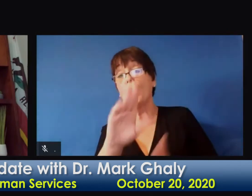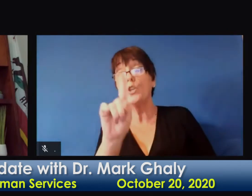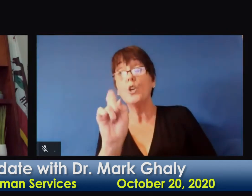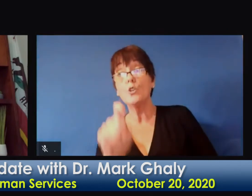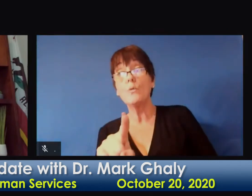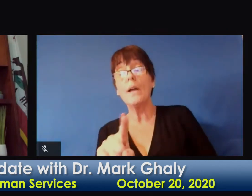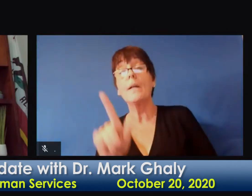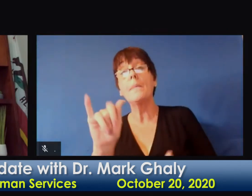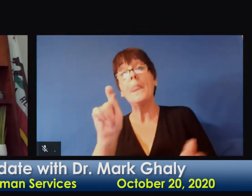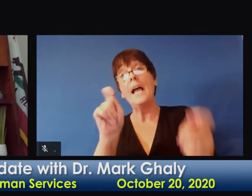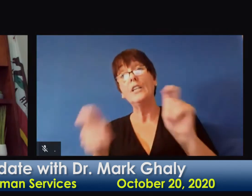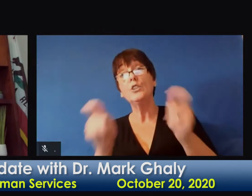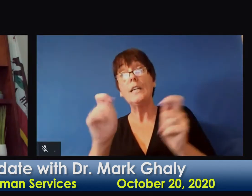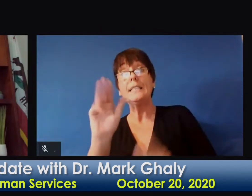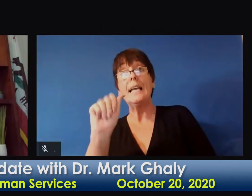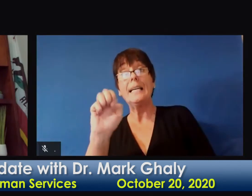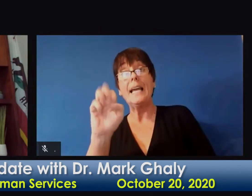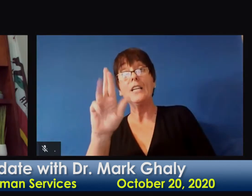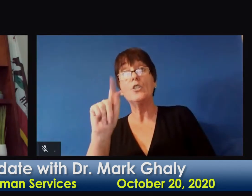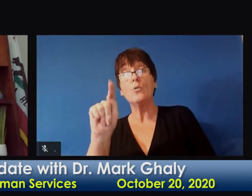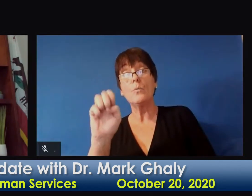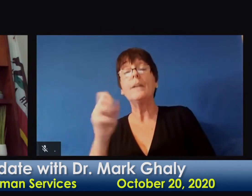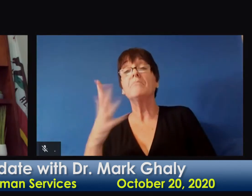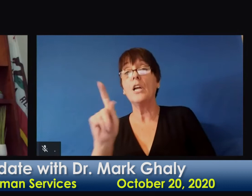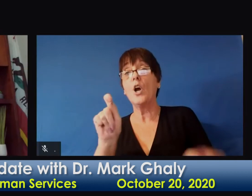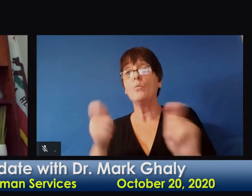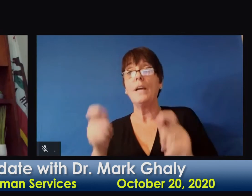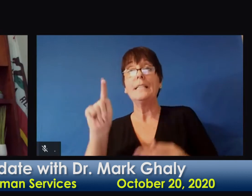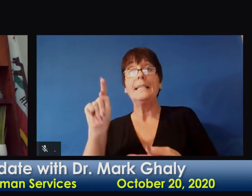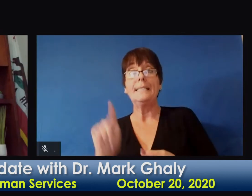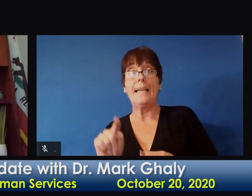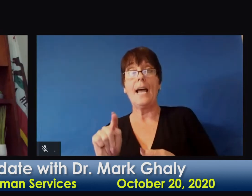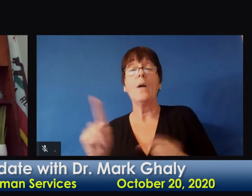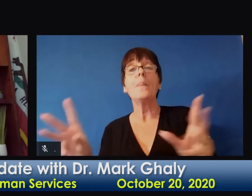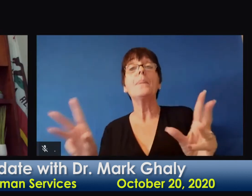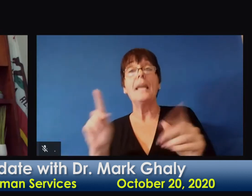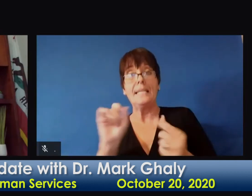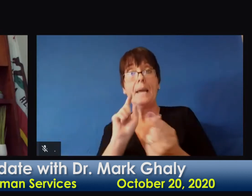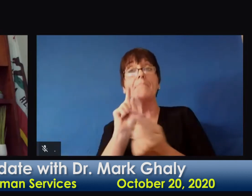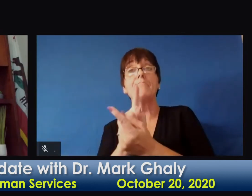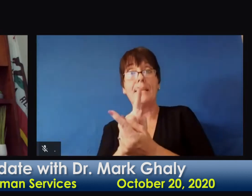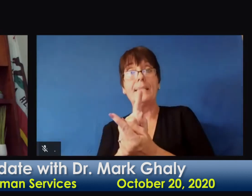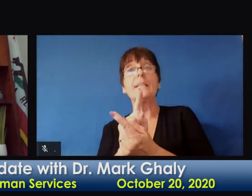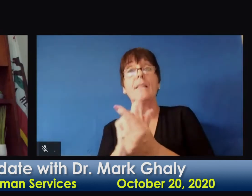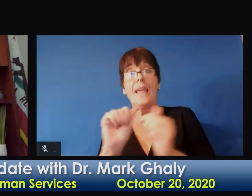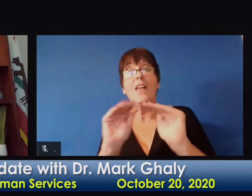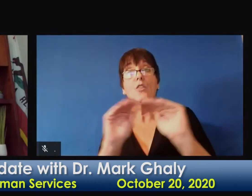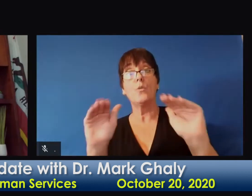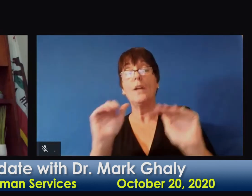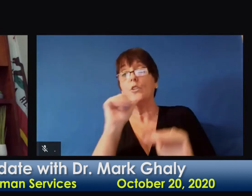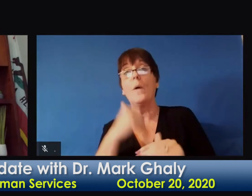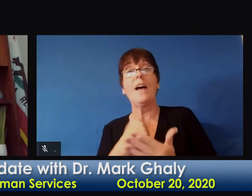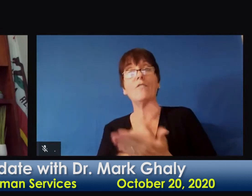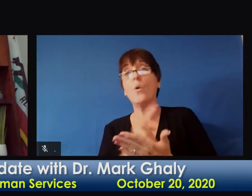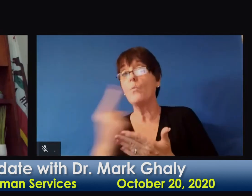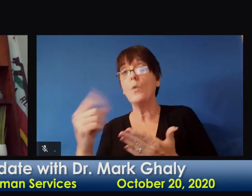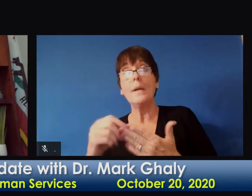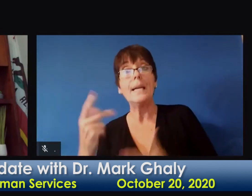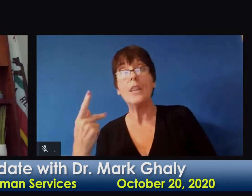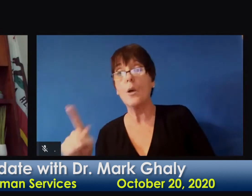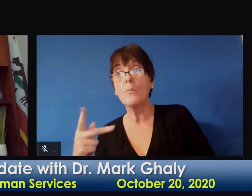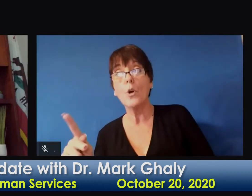the adjusted case rate actually has been adjusted down. They did meet thresholds, so they do not have 1 week in the purple